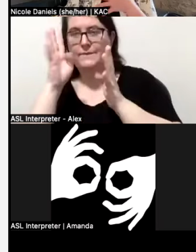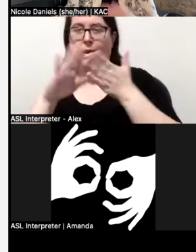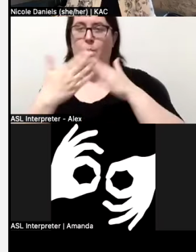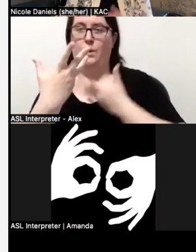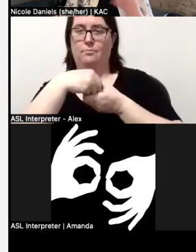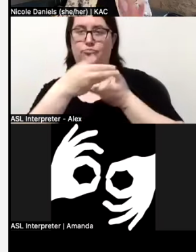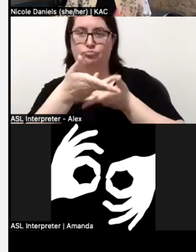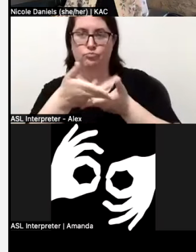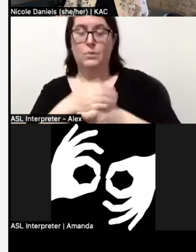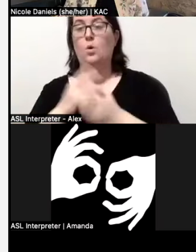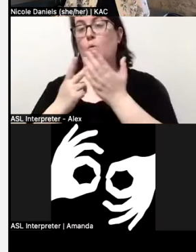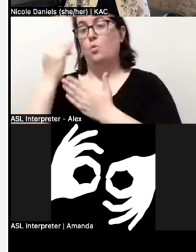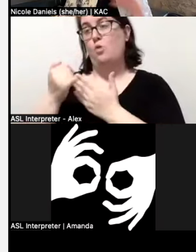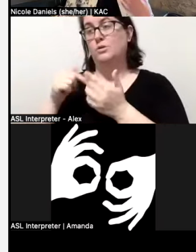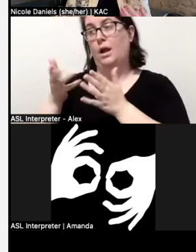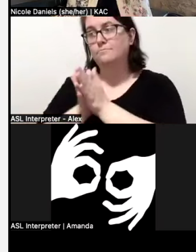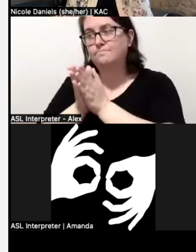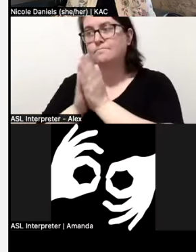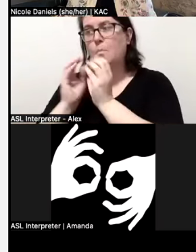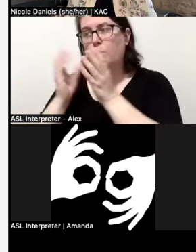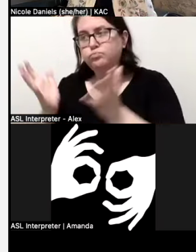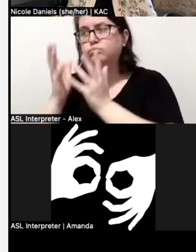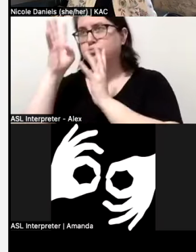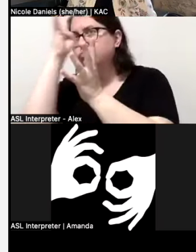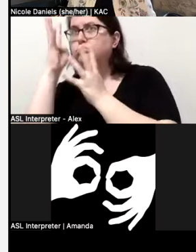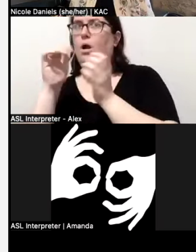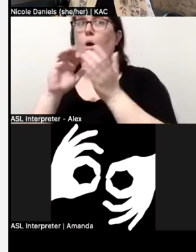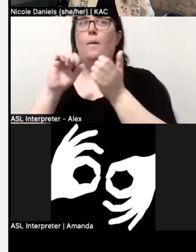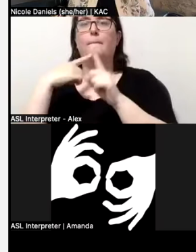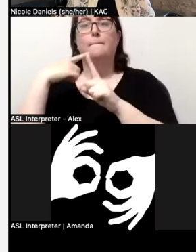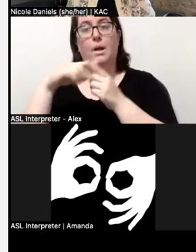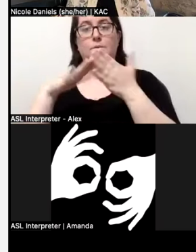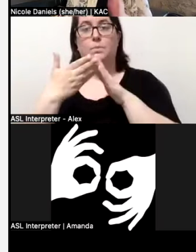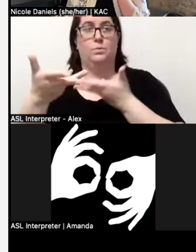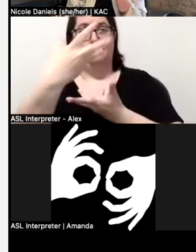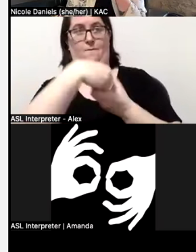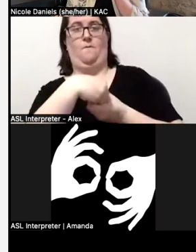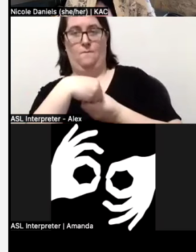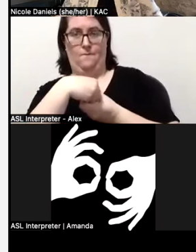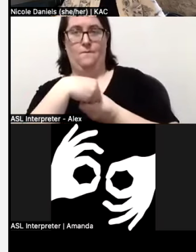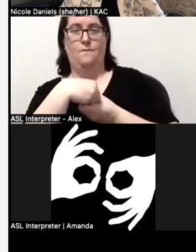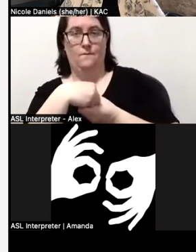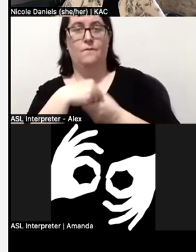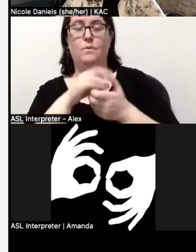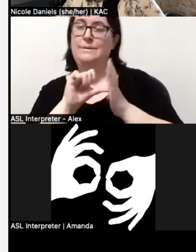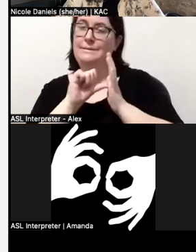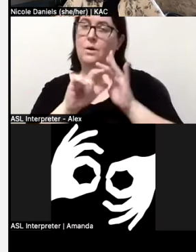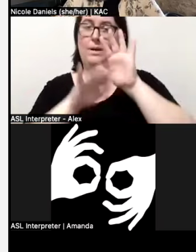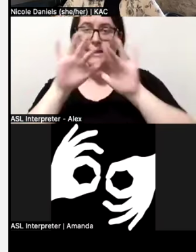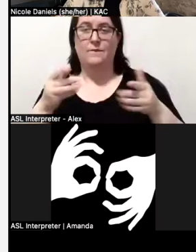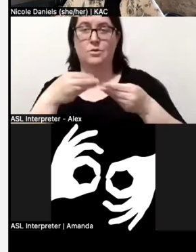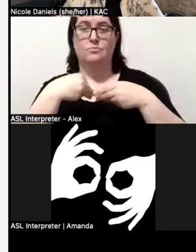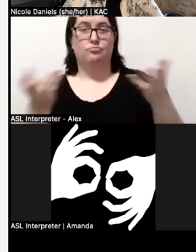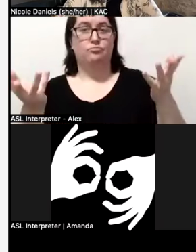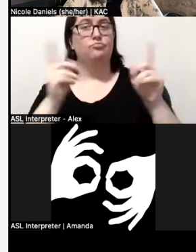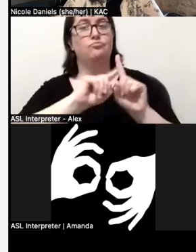we're supporting projects that nurture creativity and inspire engagement within the arts amongst residents. We want to ensure that there's a diverse offering of programs